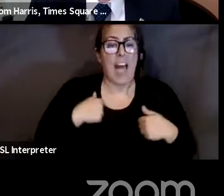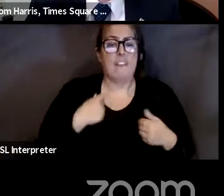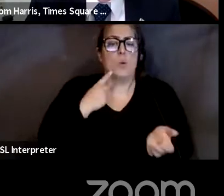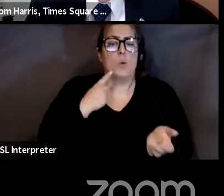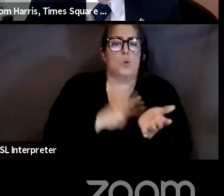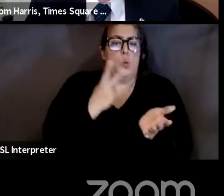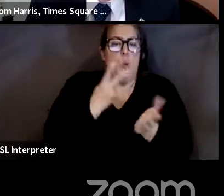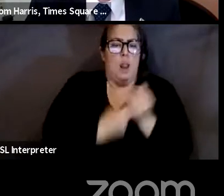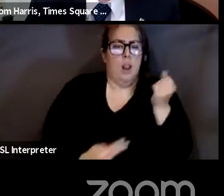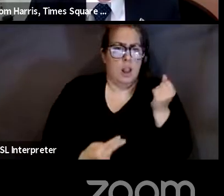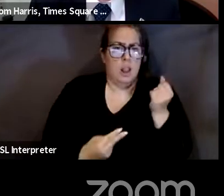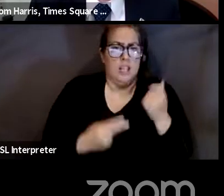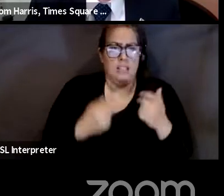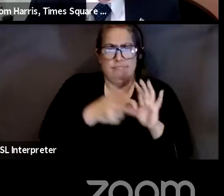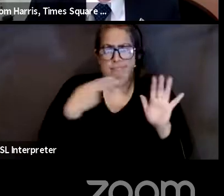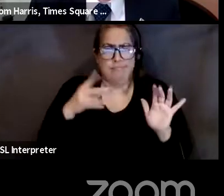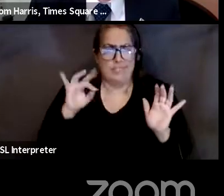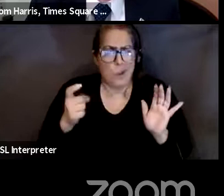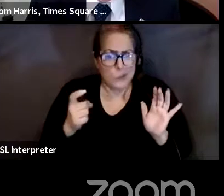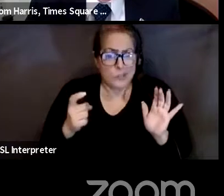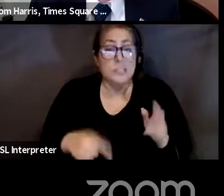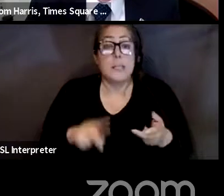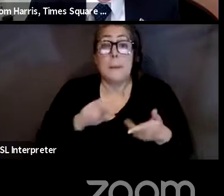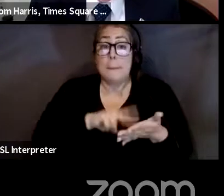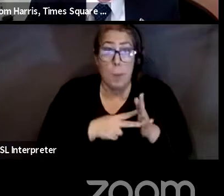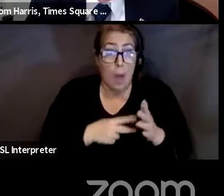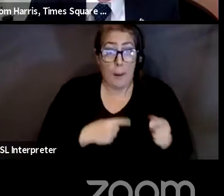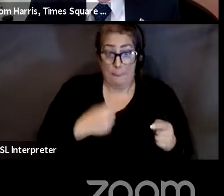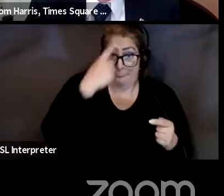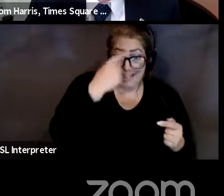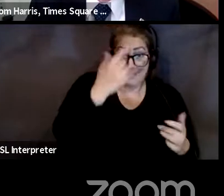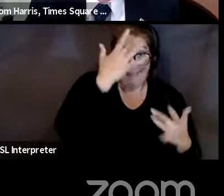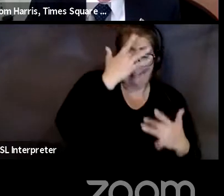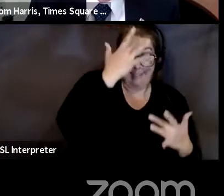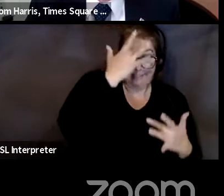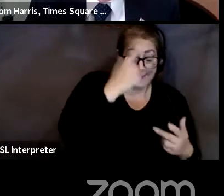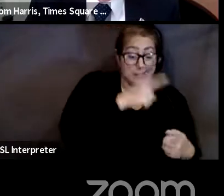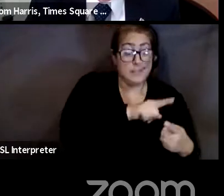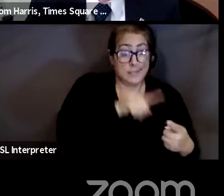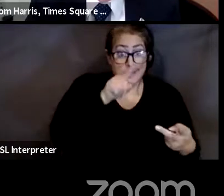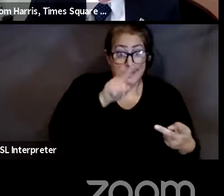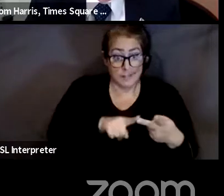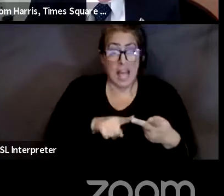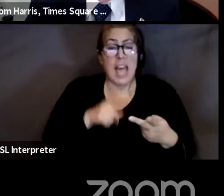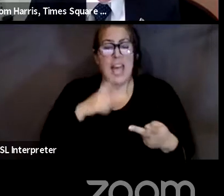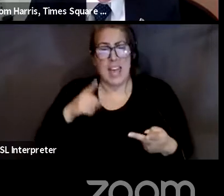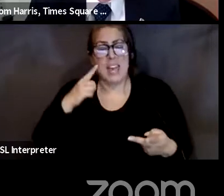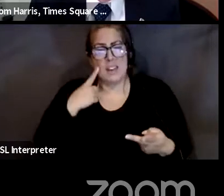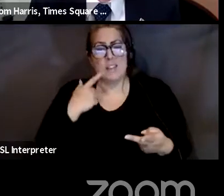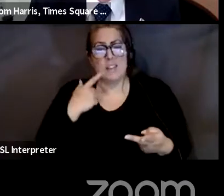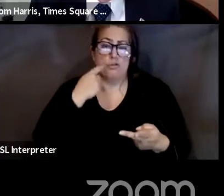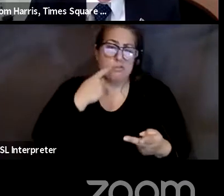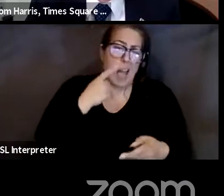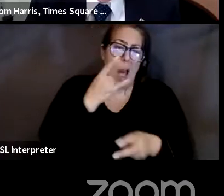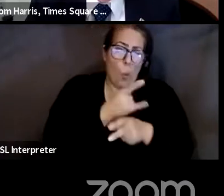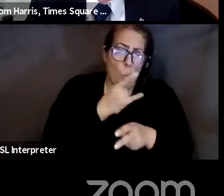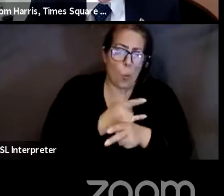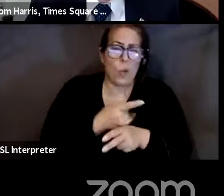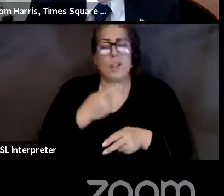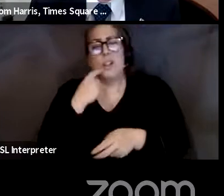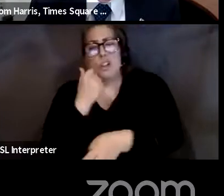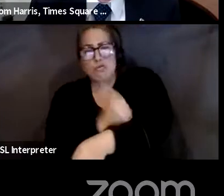illness and substance use disorder. And the problem within the shelter system is that the shelter system